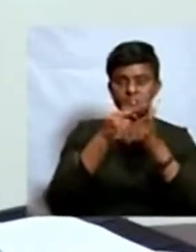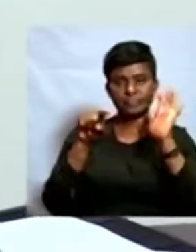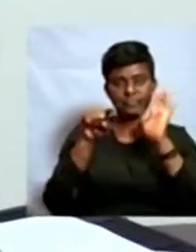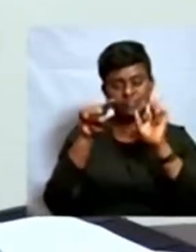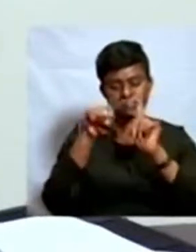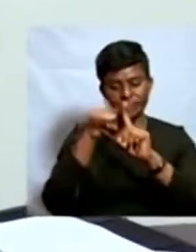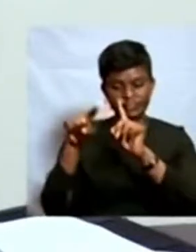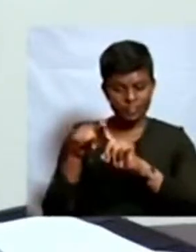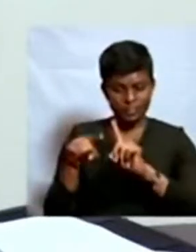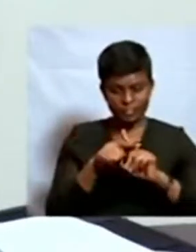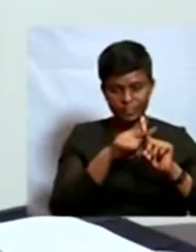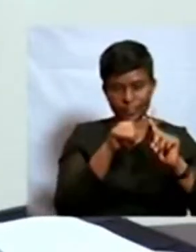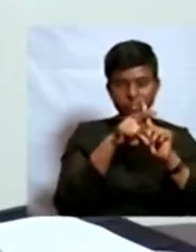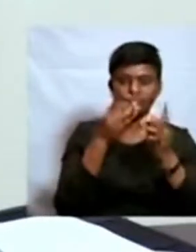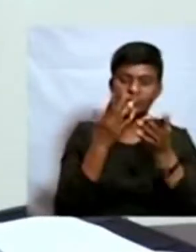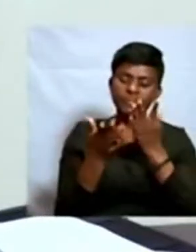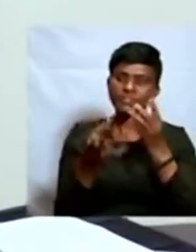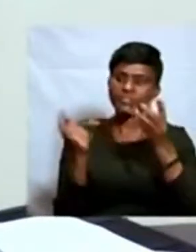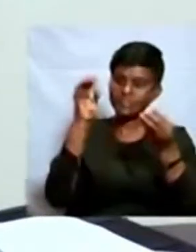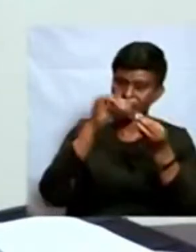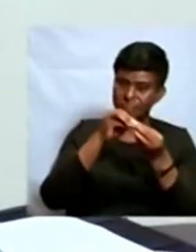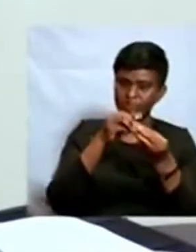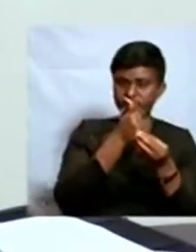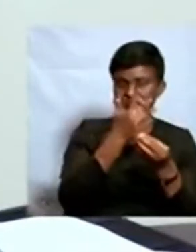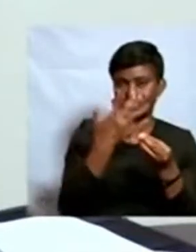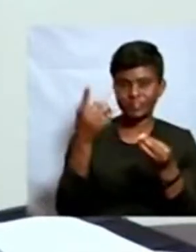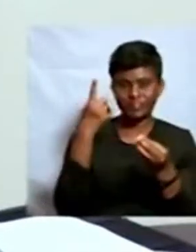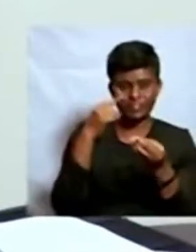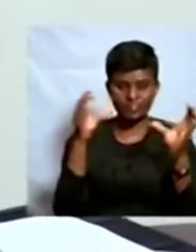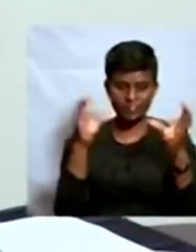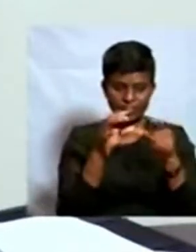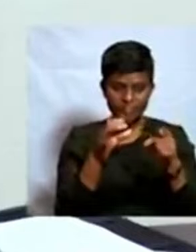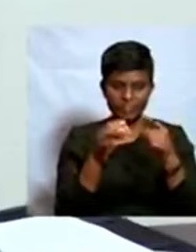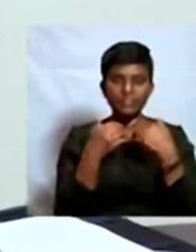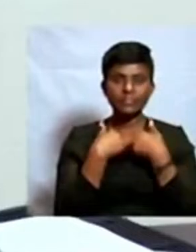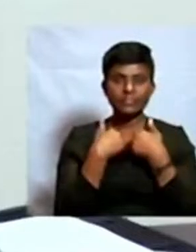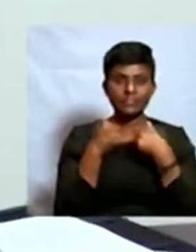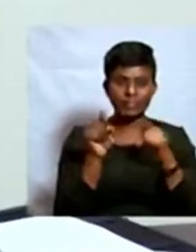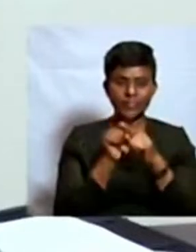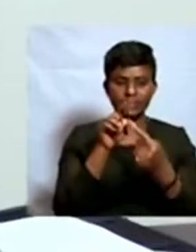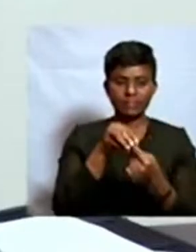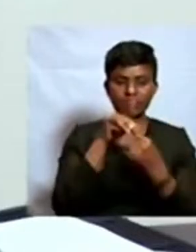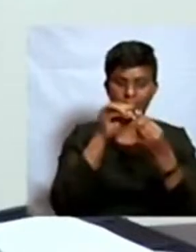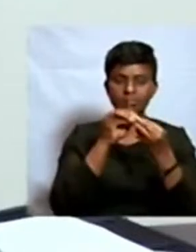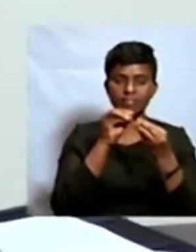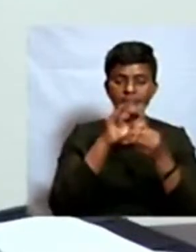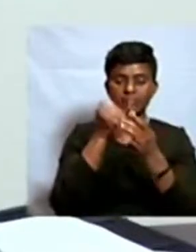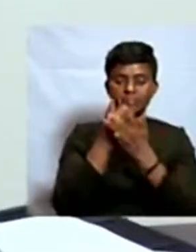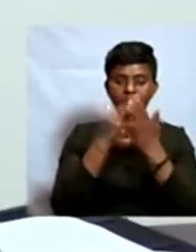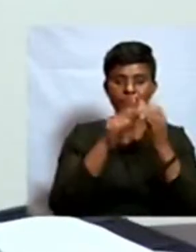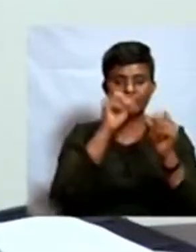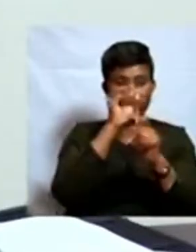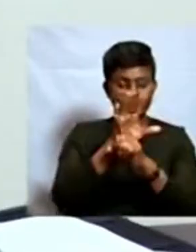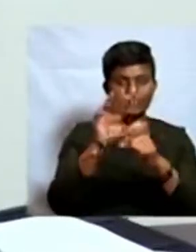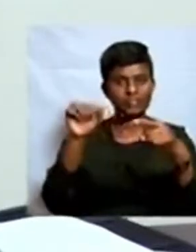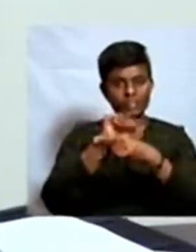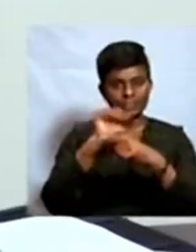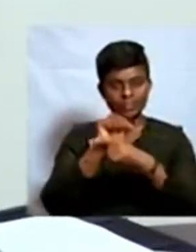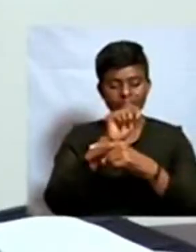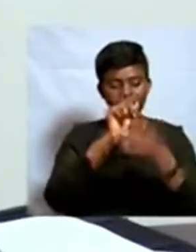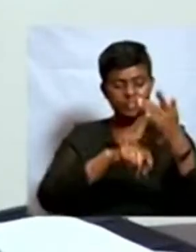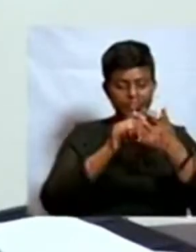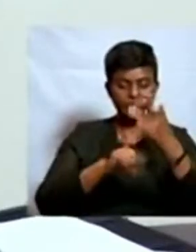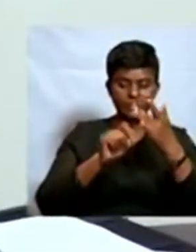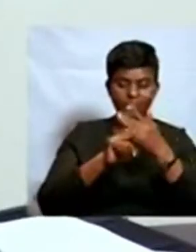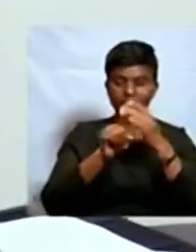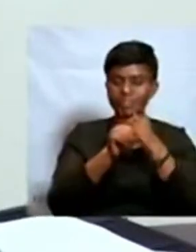overall. There may be additional aspects for the committee to consider, specifically the impact on training cost. So